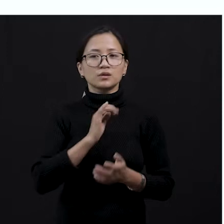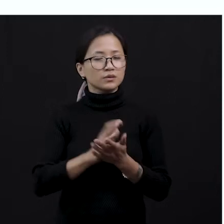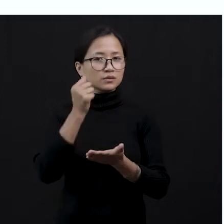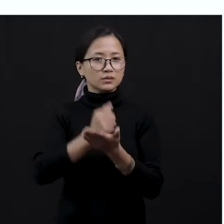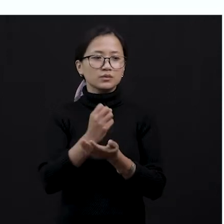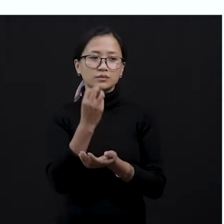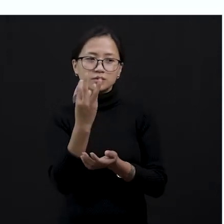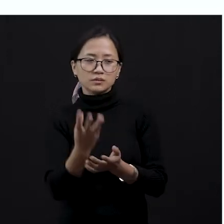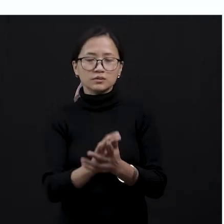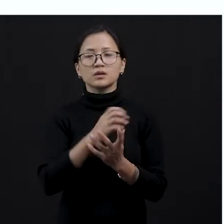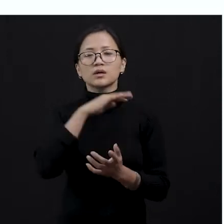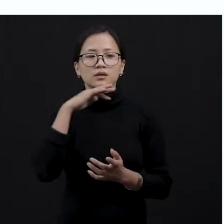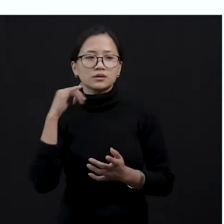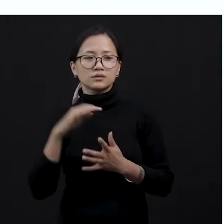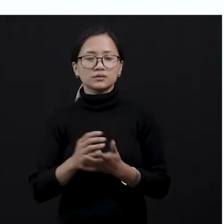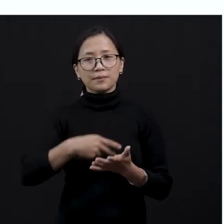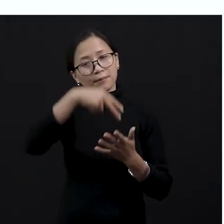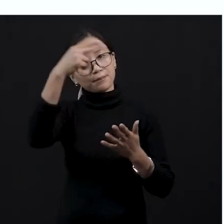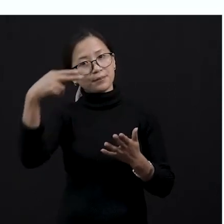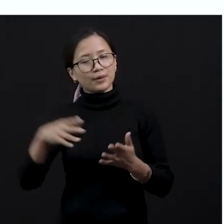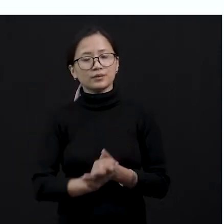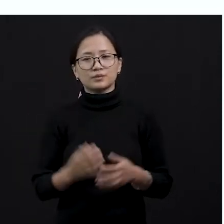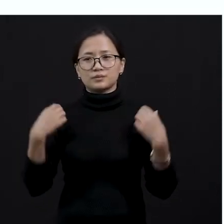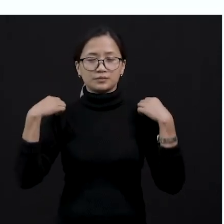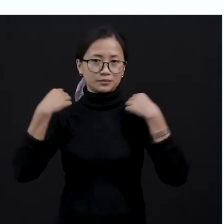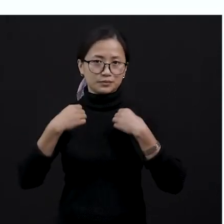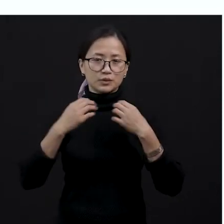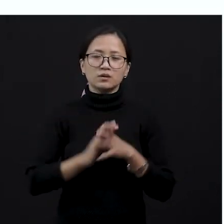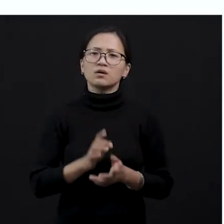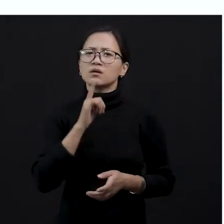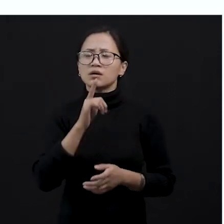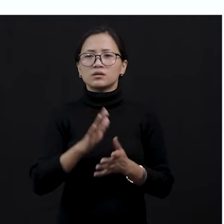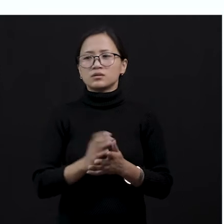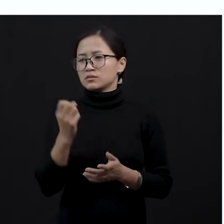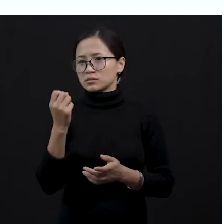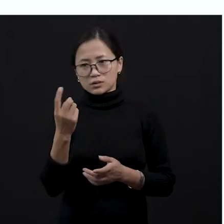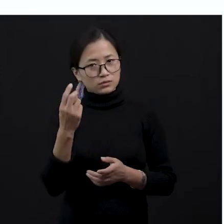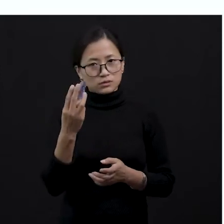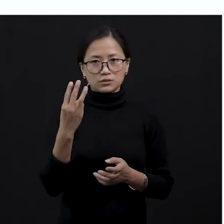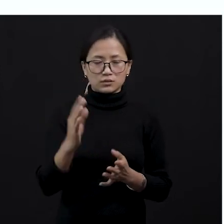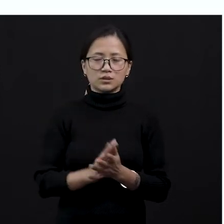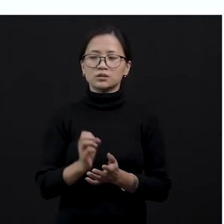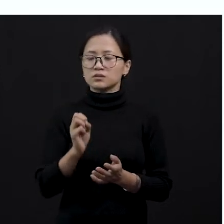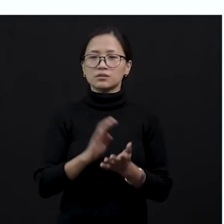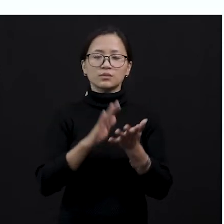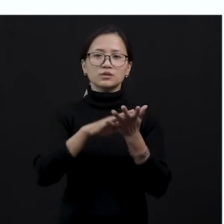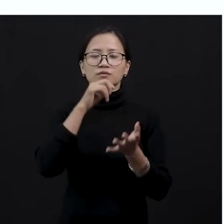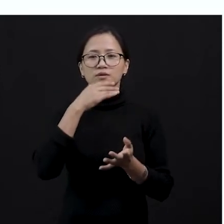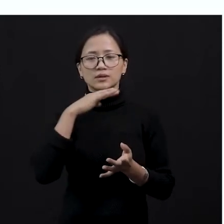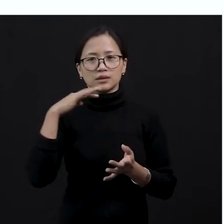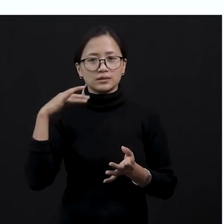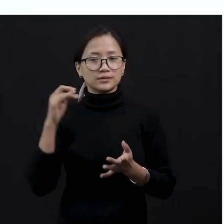the colors and paint on my shirt. See, the boy is saying that he will count the number of colors that is in the